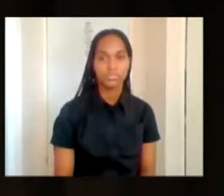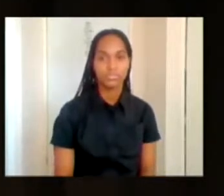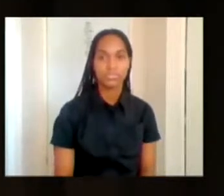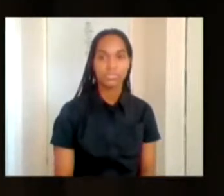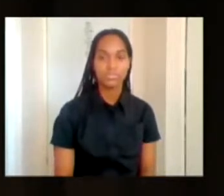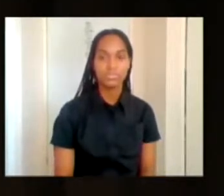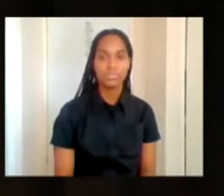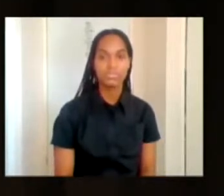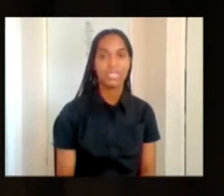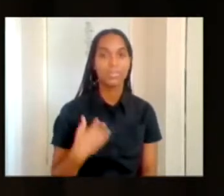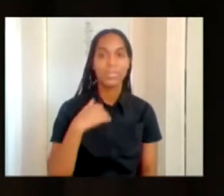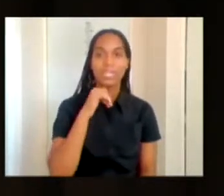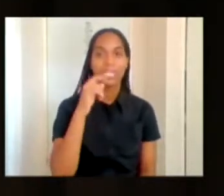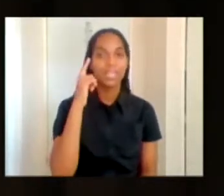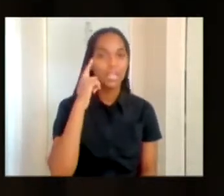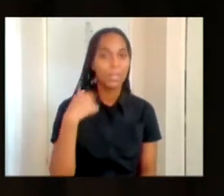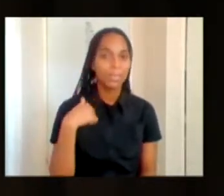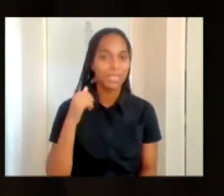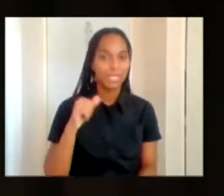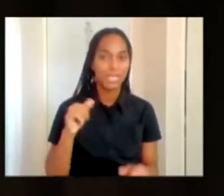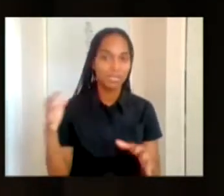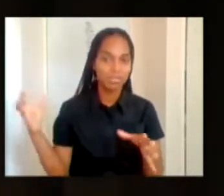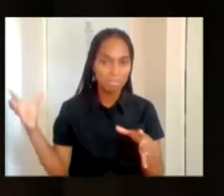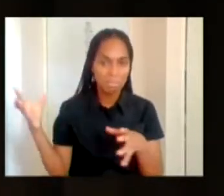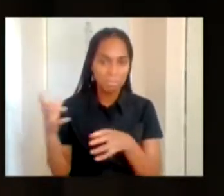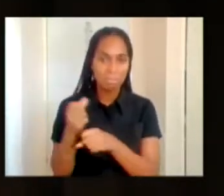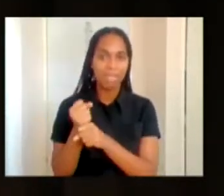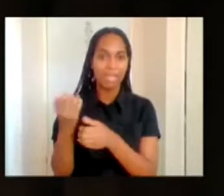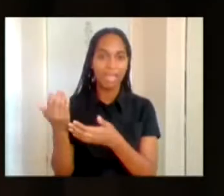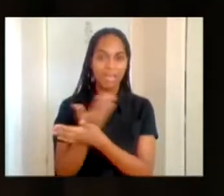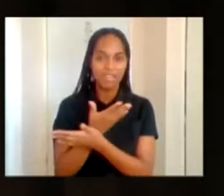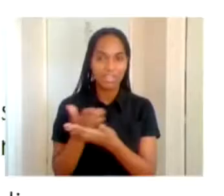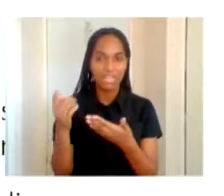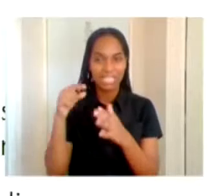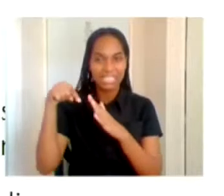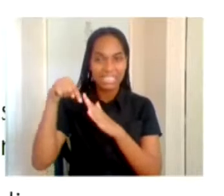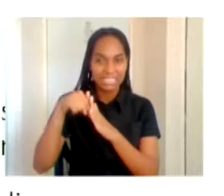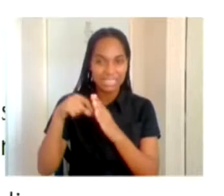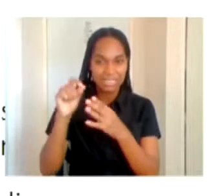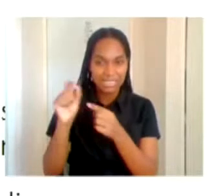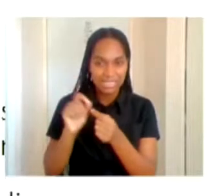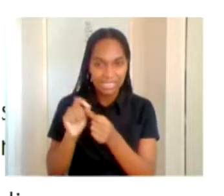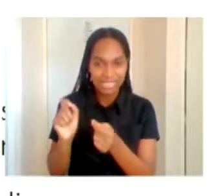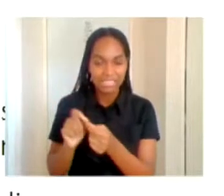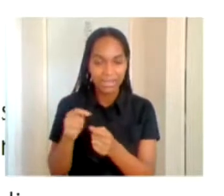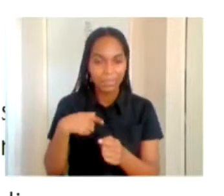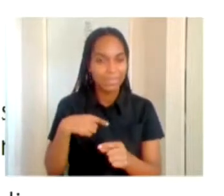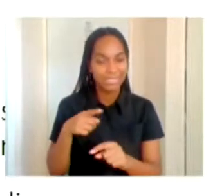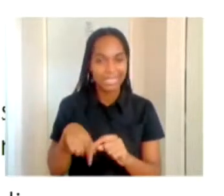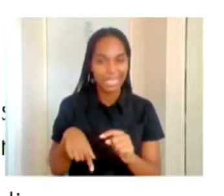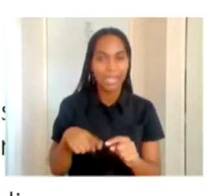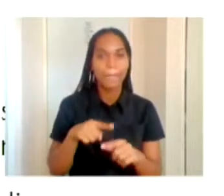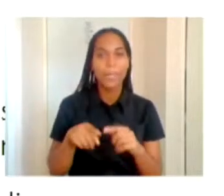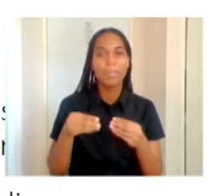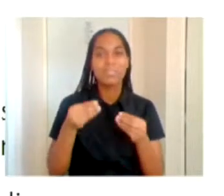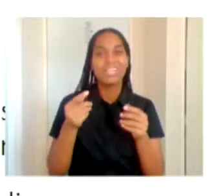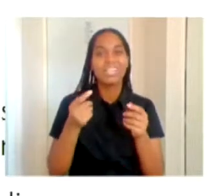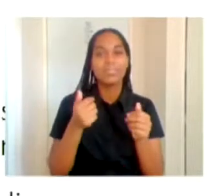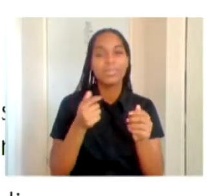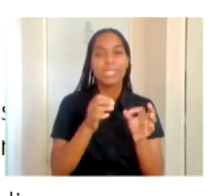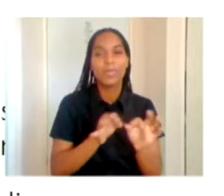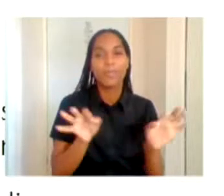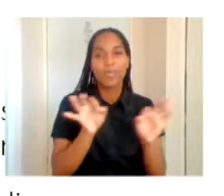I don't think I can go over in details of this, but I can just give a little bit keyword explanation.